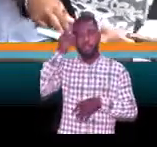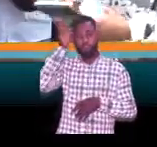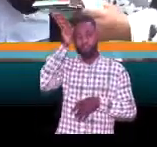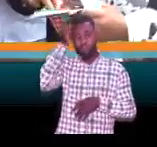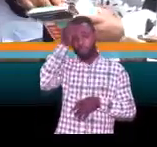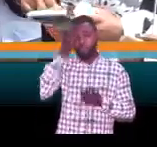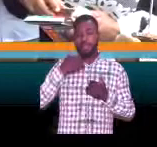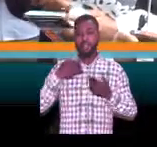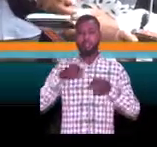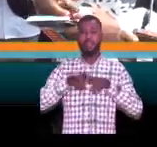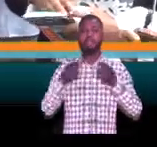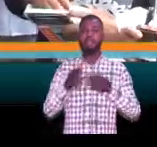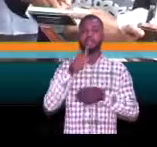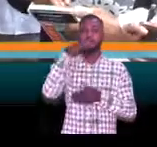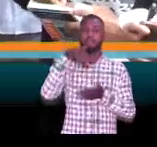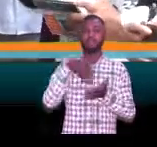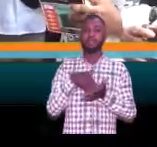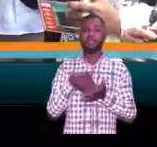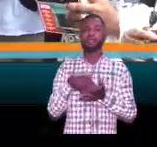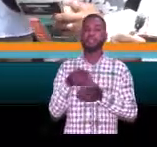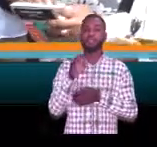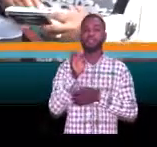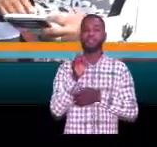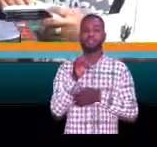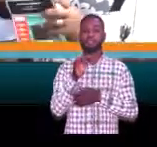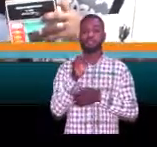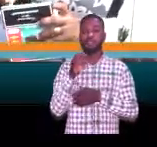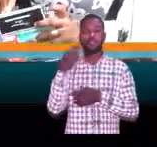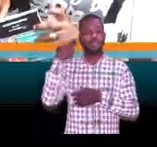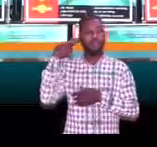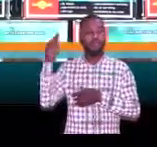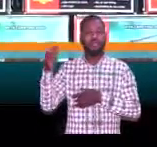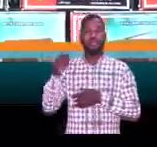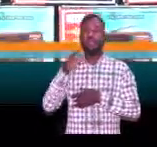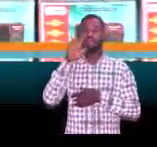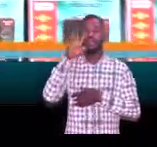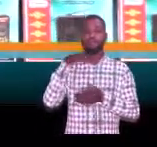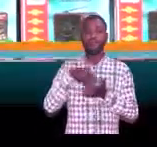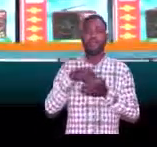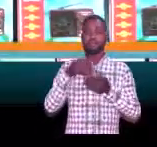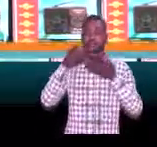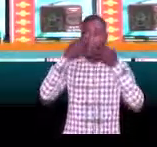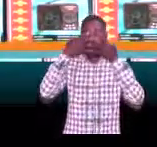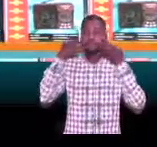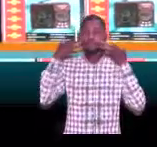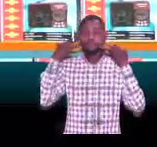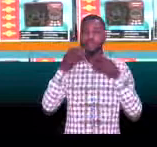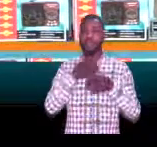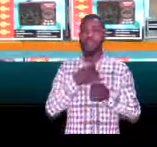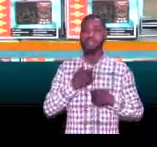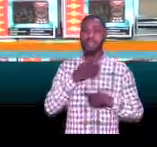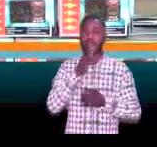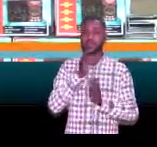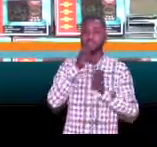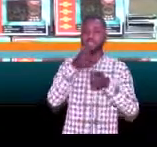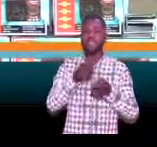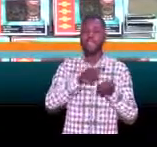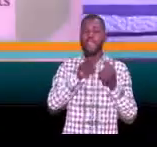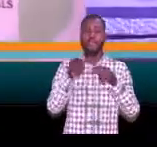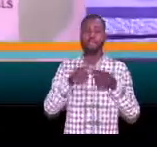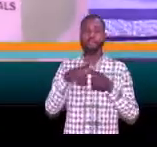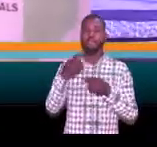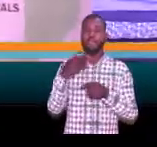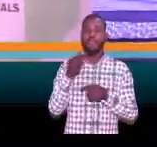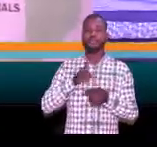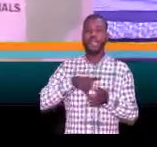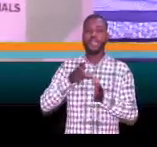Babajide Sanwo-Olu has unveiled 5,000 transistor radios, 5,000 face masks and cash donation by the Committee